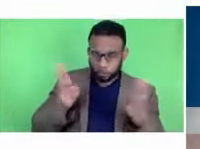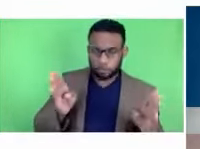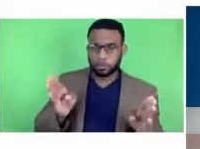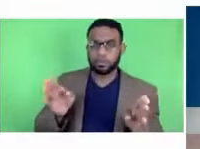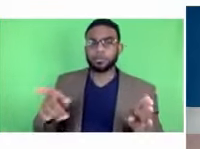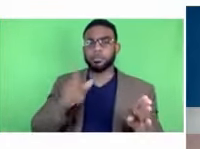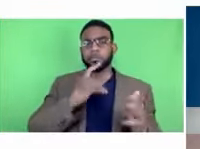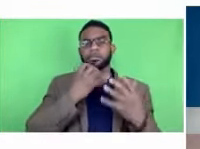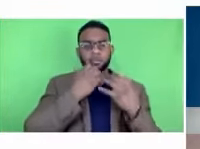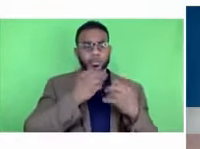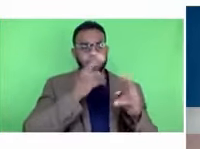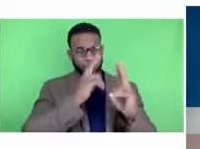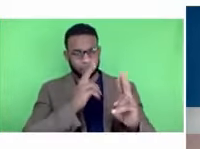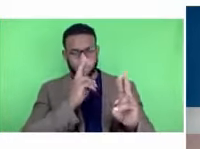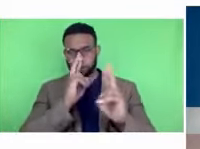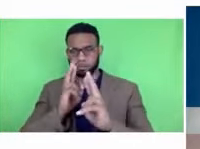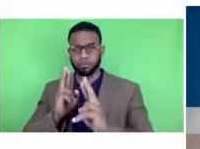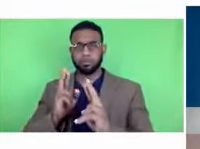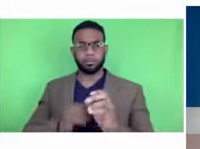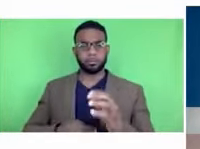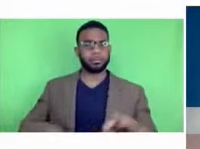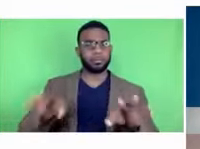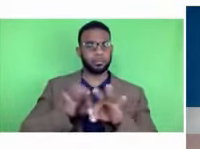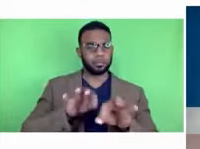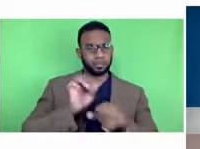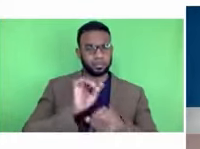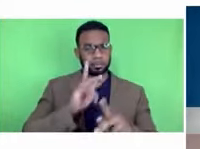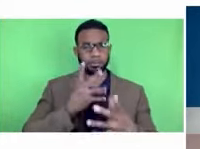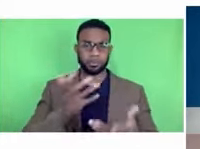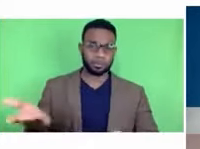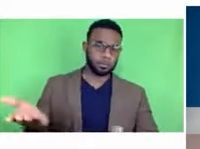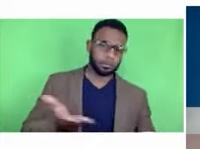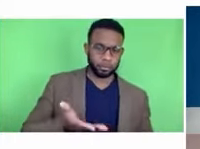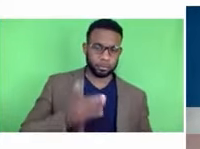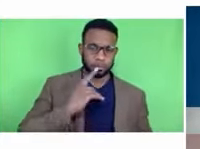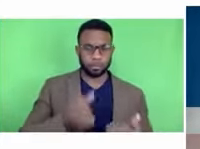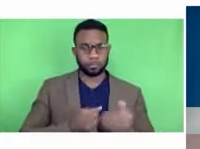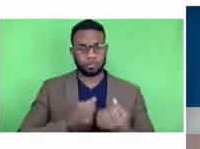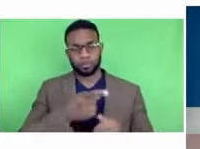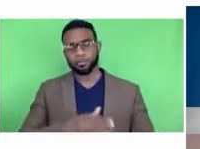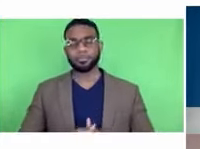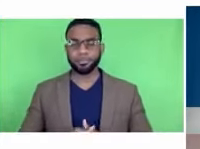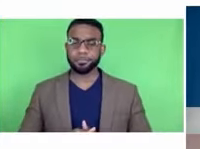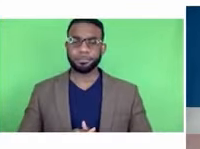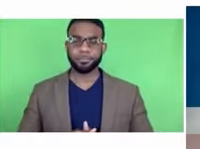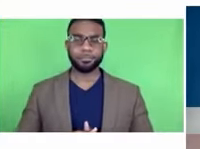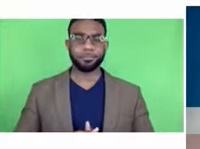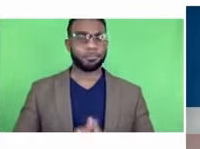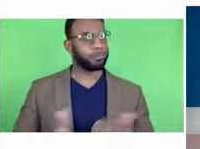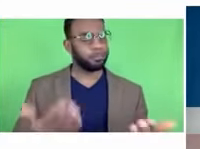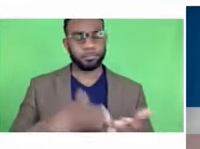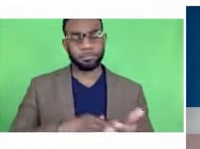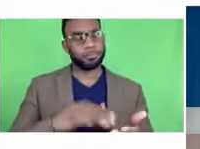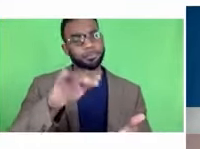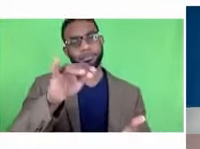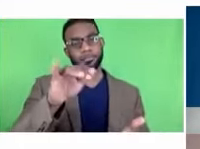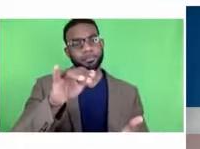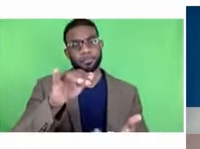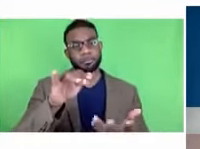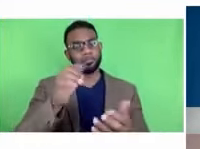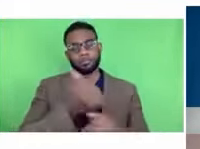are, you know, a valuable employer and people actually want to, you know, be there and work there. So it's again that